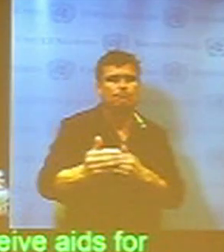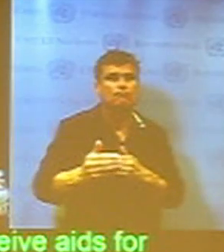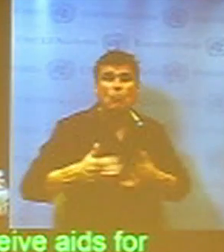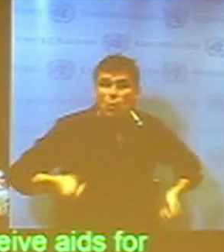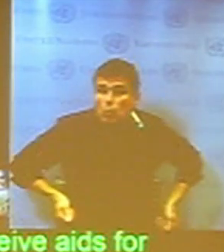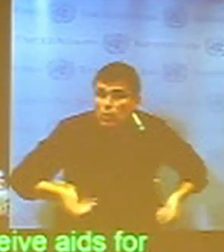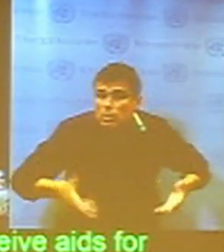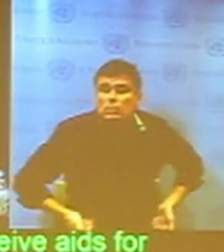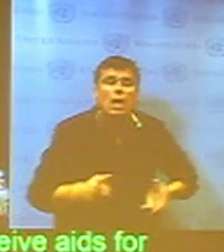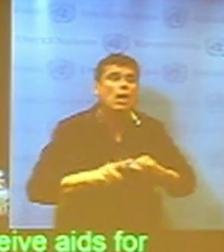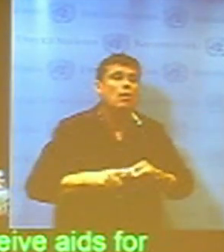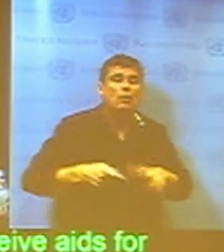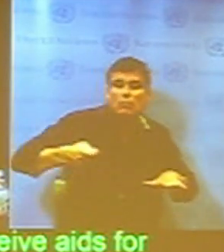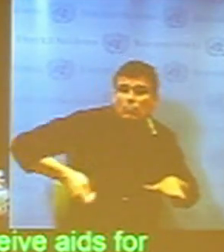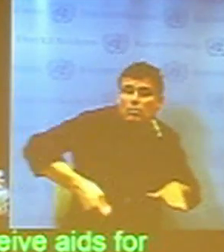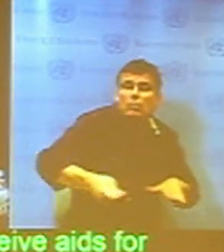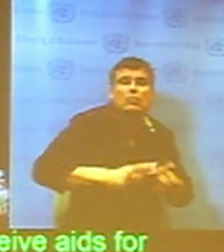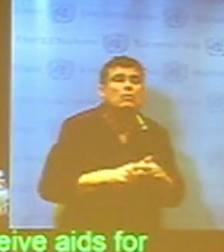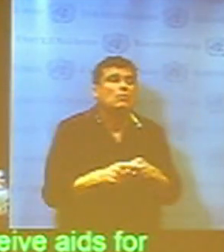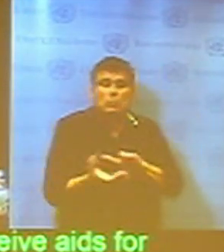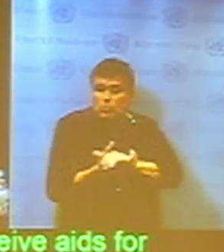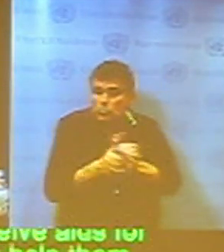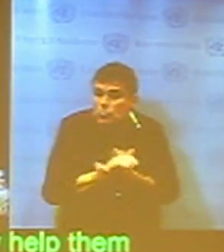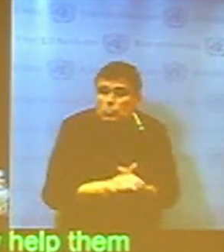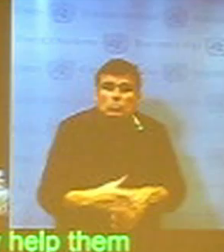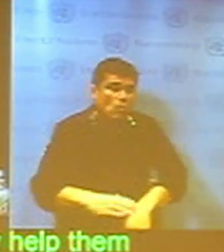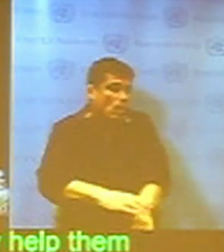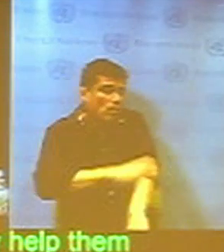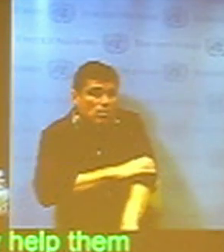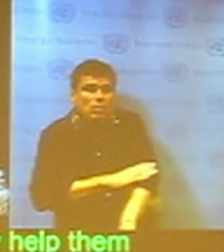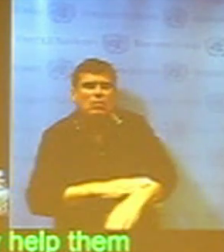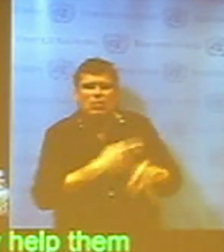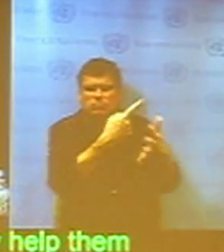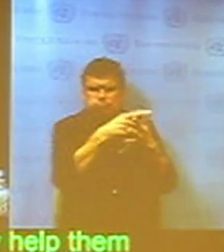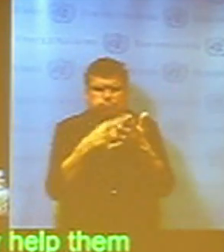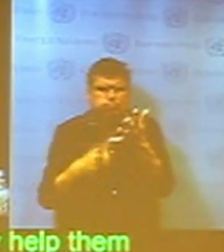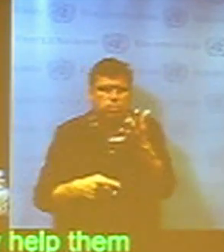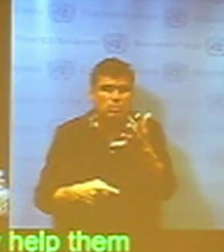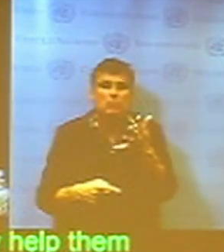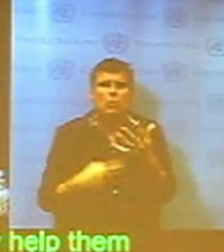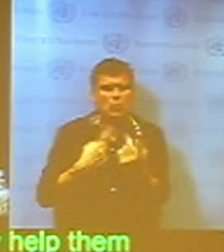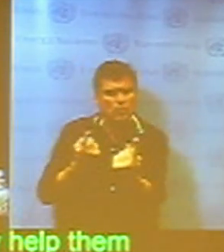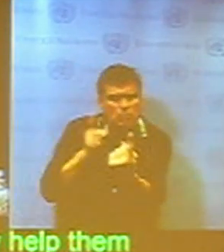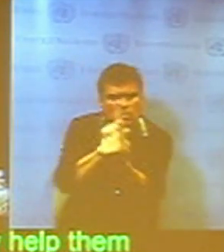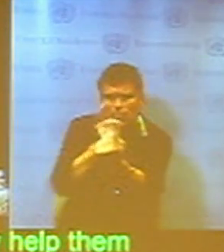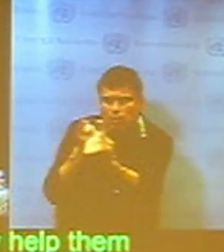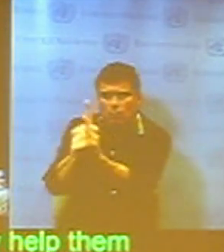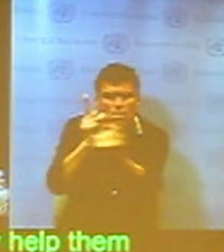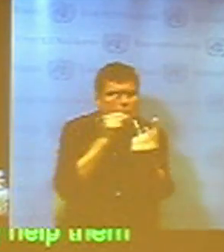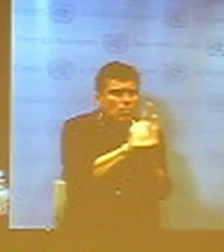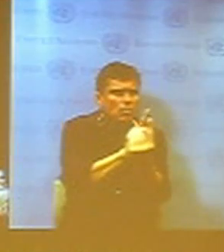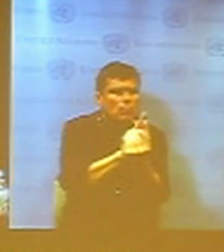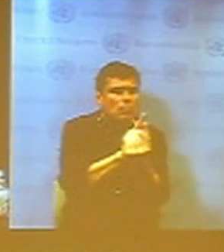So as we pull these people together for sporting programs, so can humanitarian actors